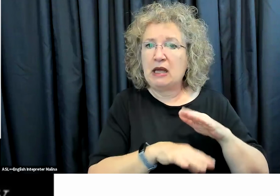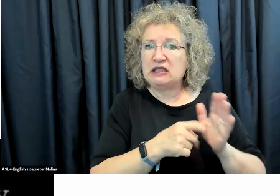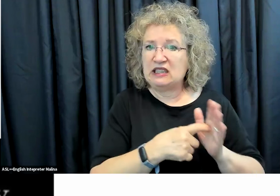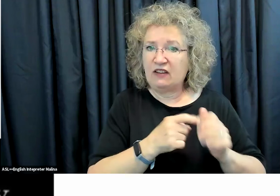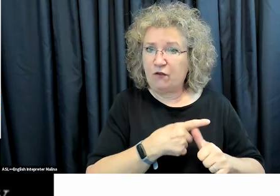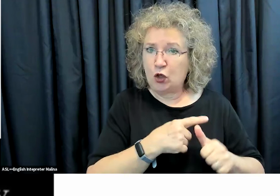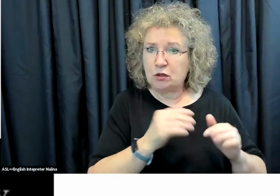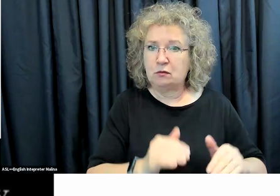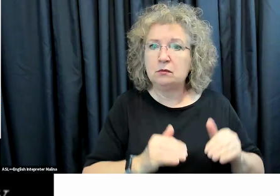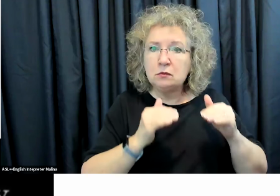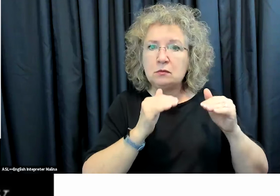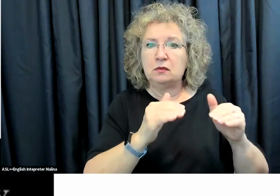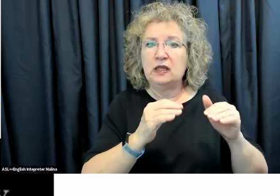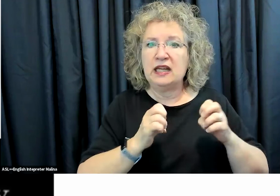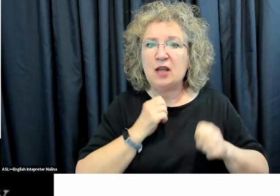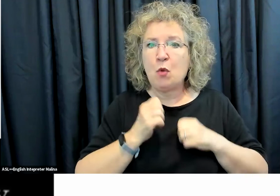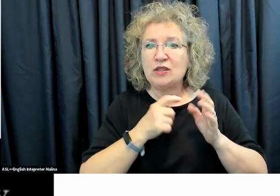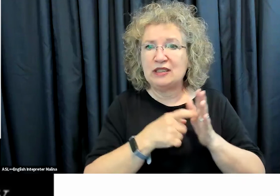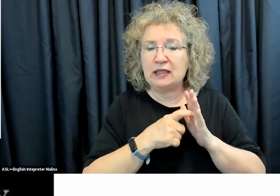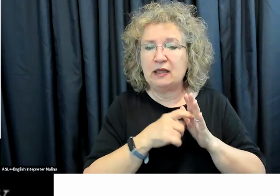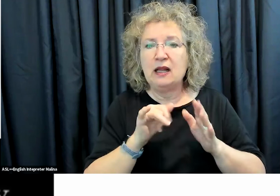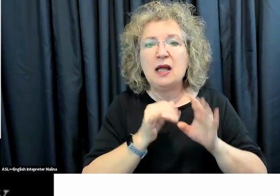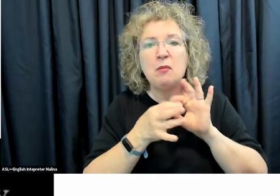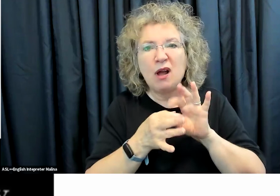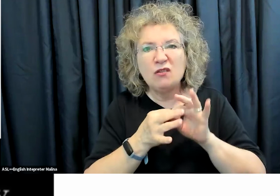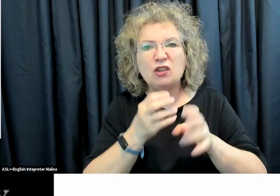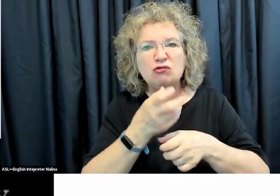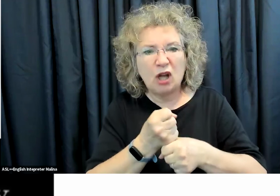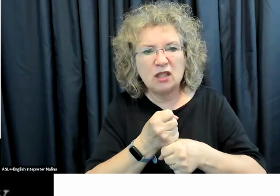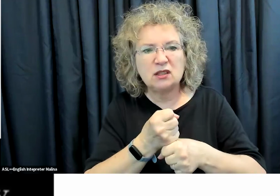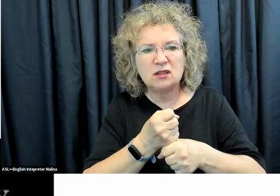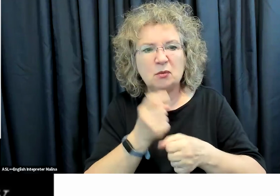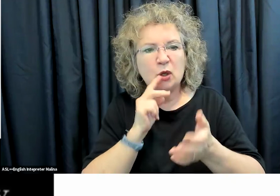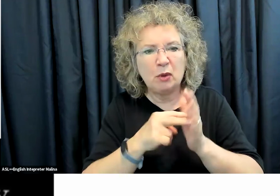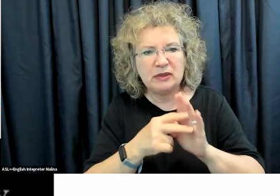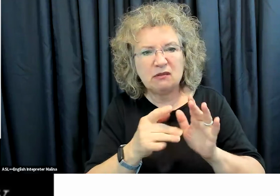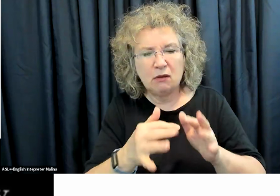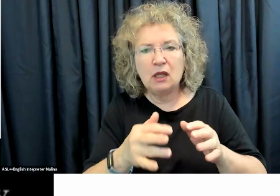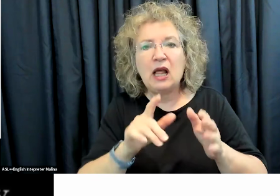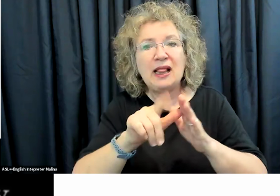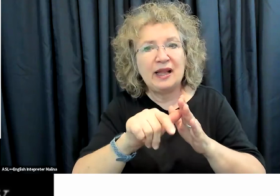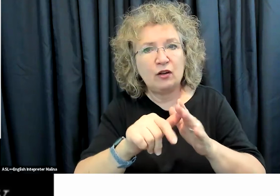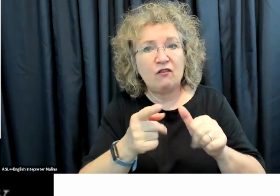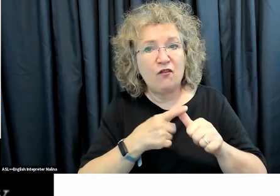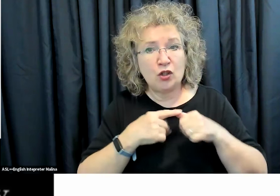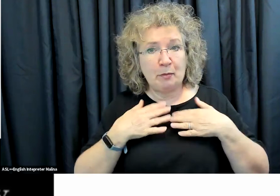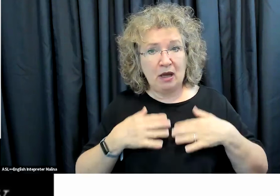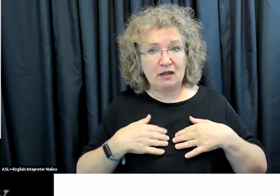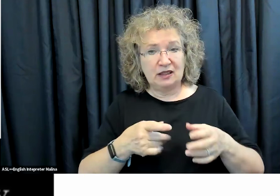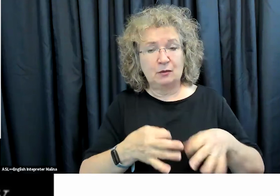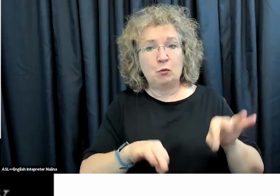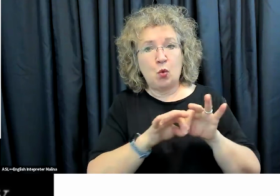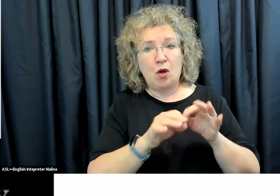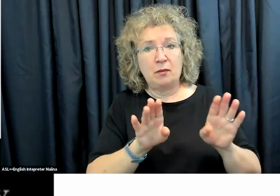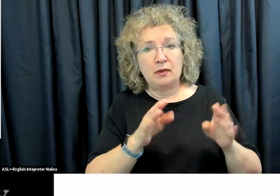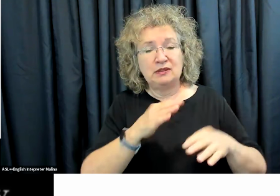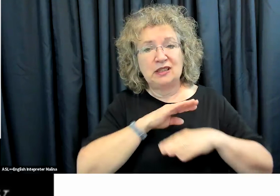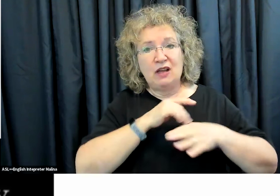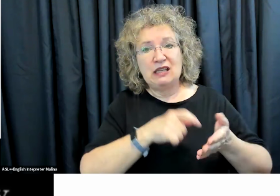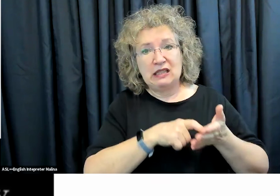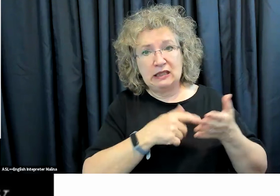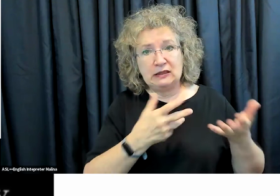our emotional needs like belonging, trust, or purpose later. Now, for obvious reasons, meeting physiological and